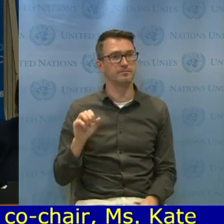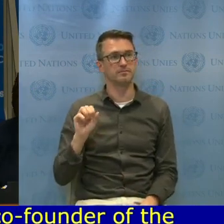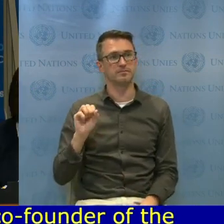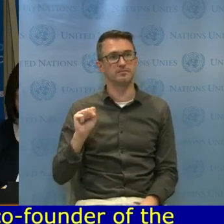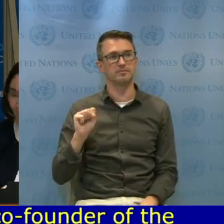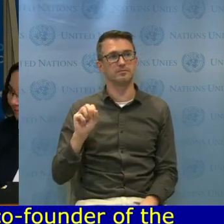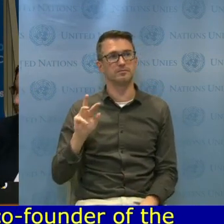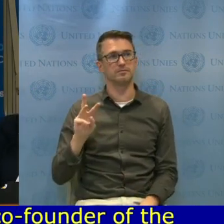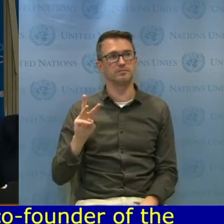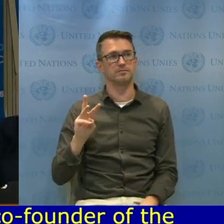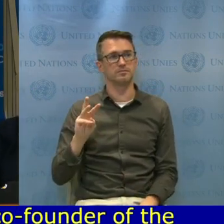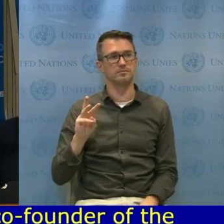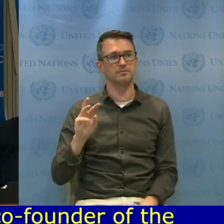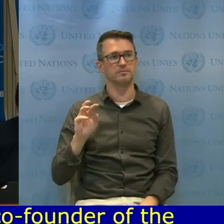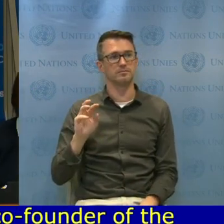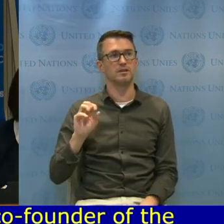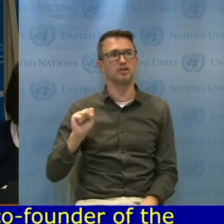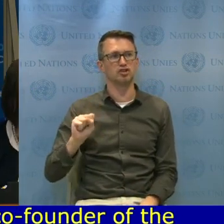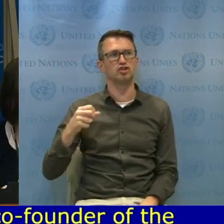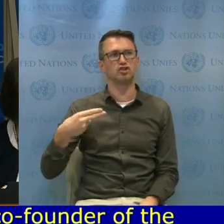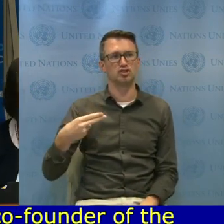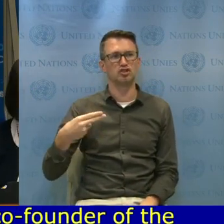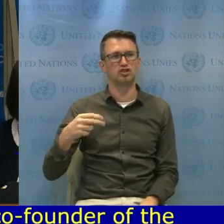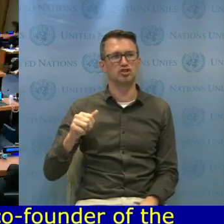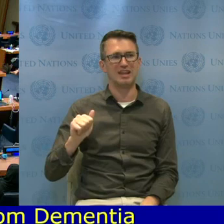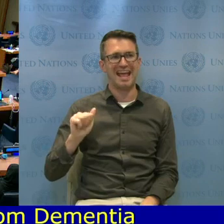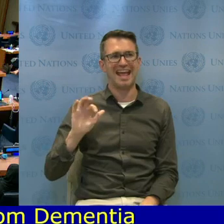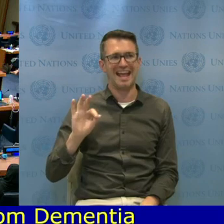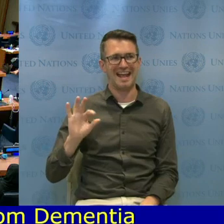International. Kate, I hand it over to you.